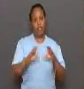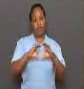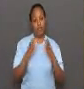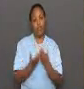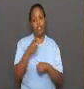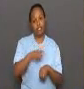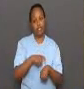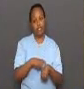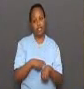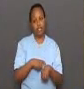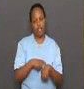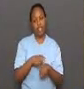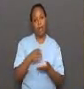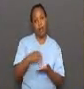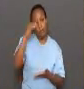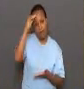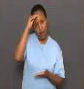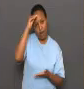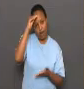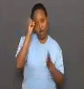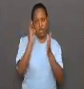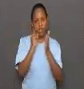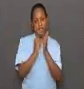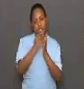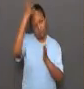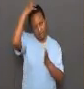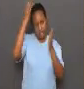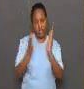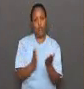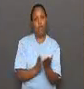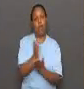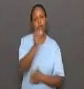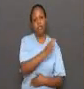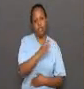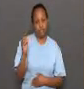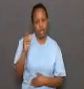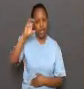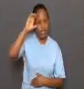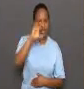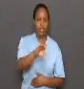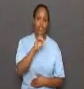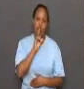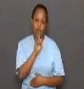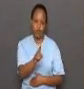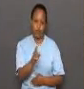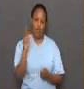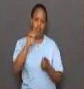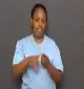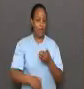In our next lesson, we will learn about constitutional rights and